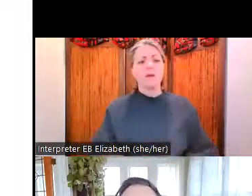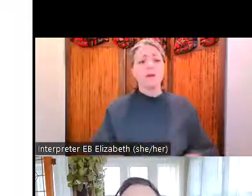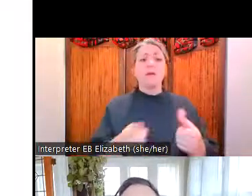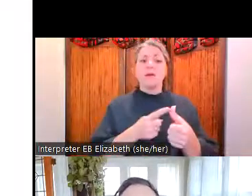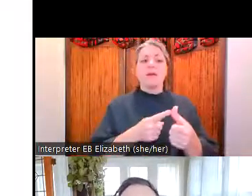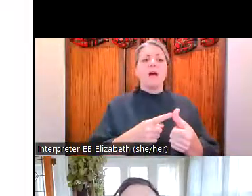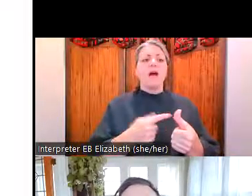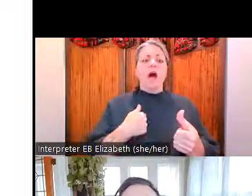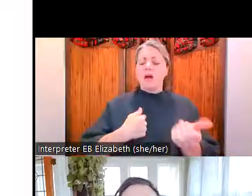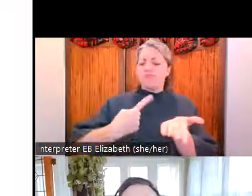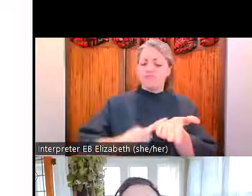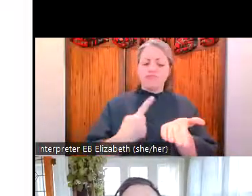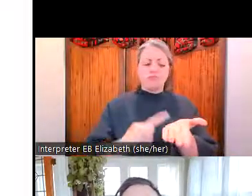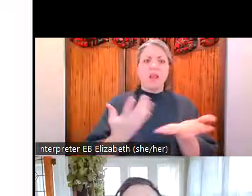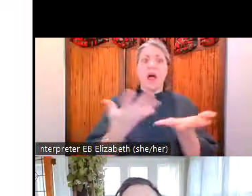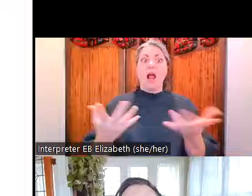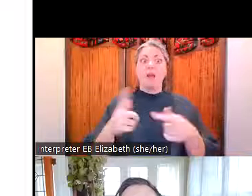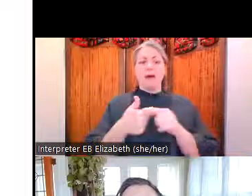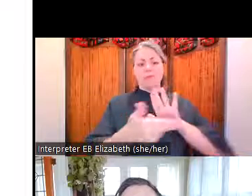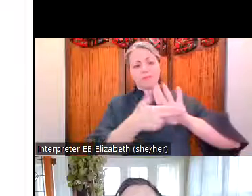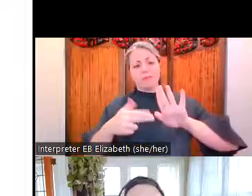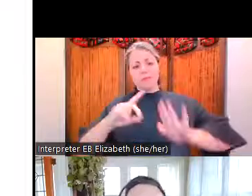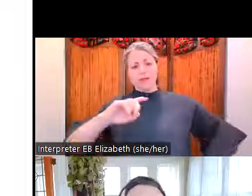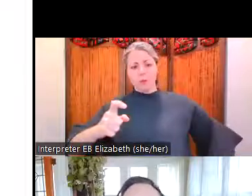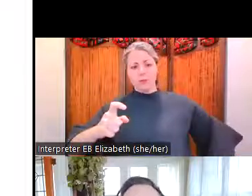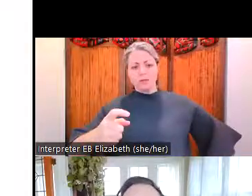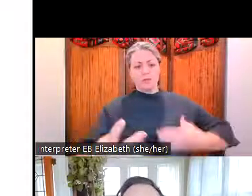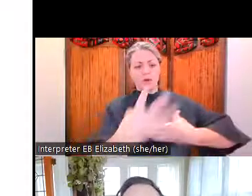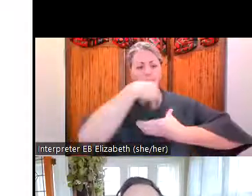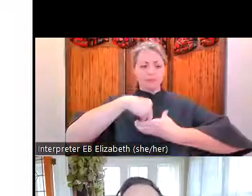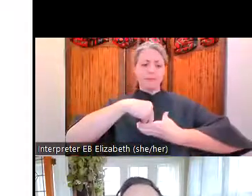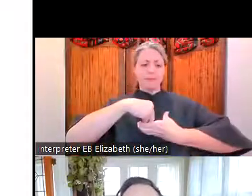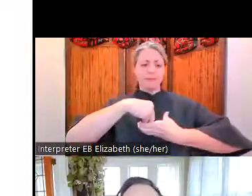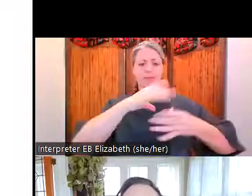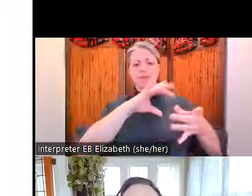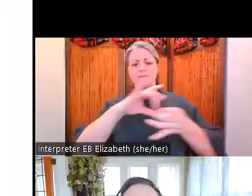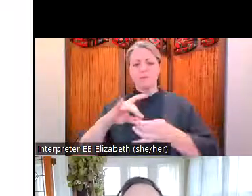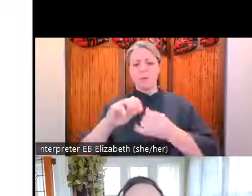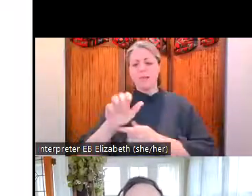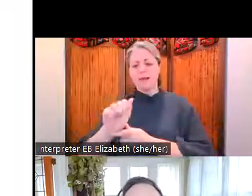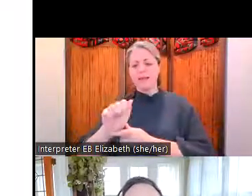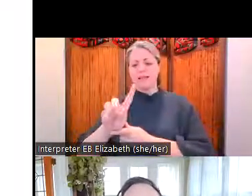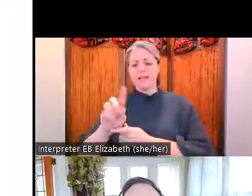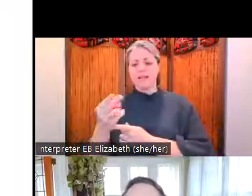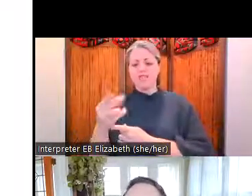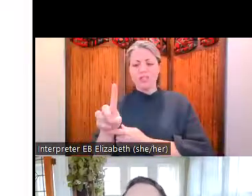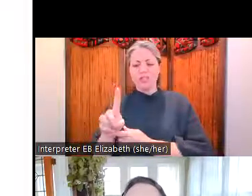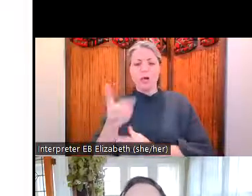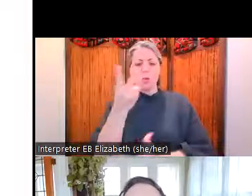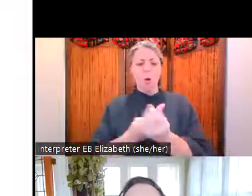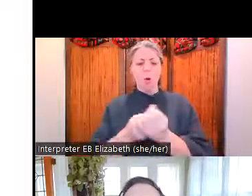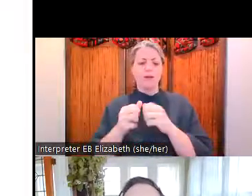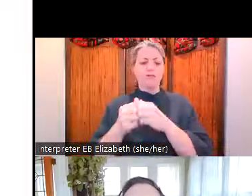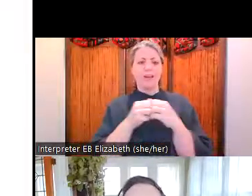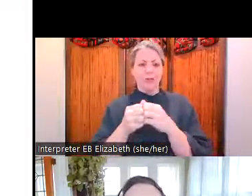about autism diagnosis in conjunction with like ADHD kind of diagnosis. And so We do take a strengths-based